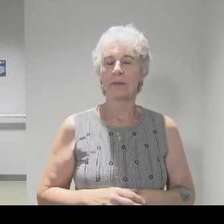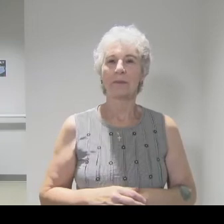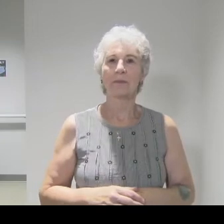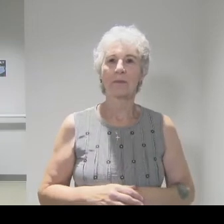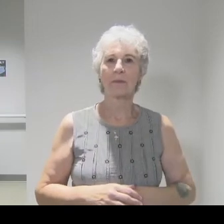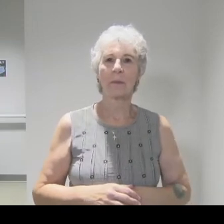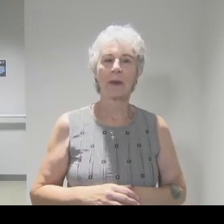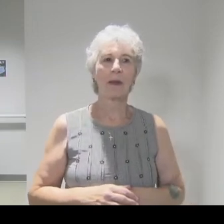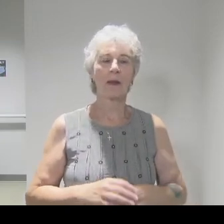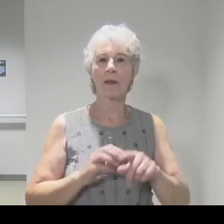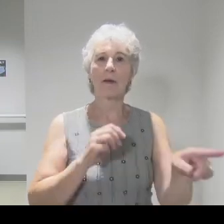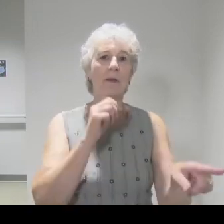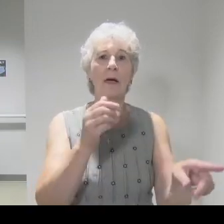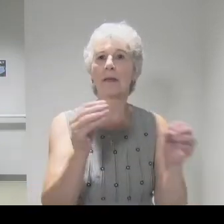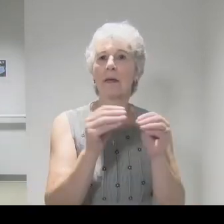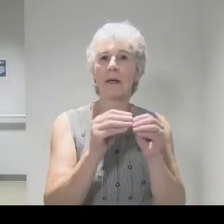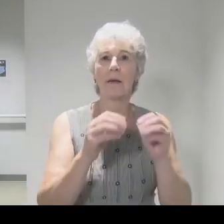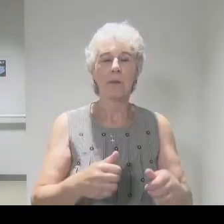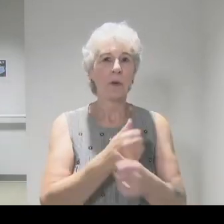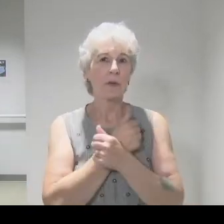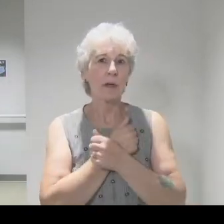they aren't any more loved.